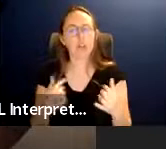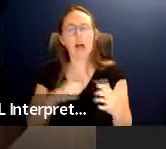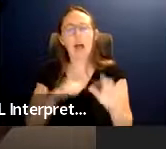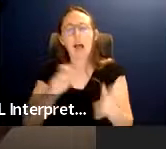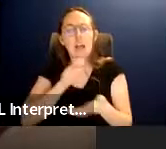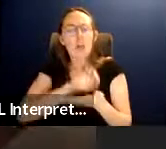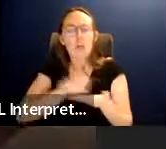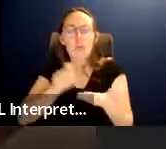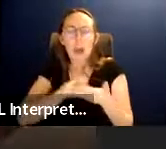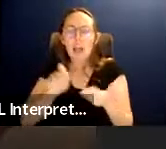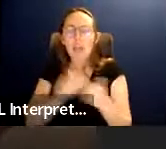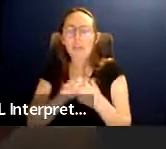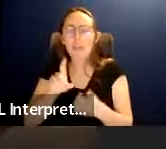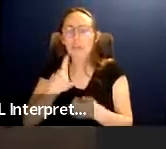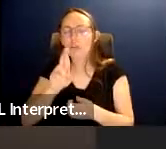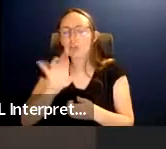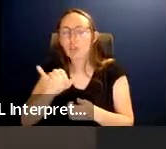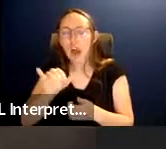I could do